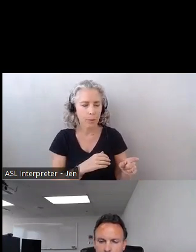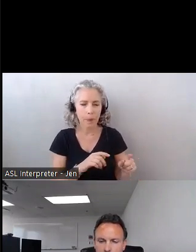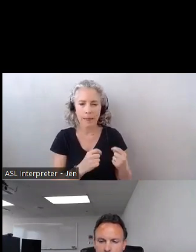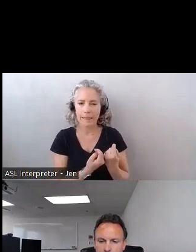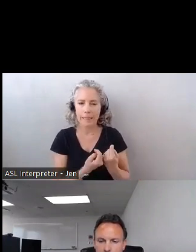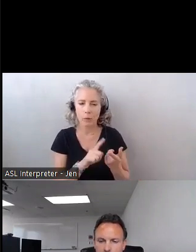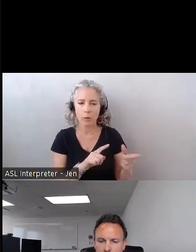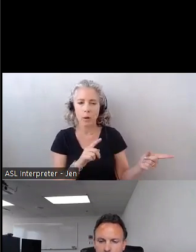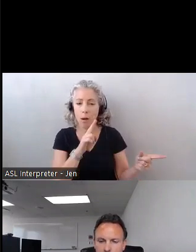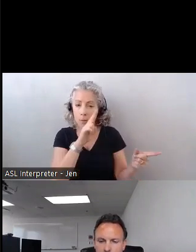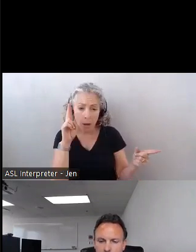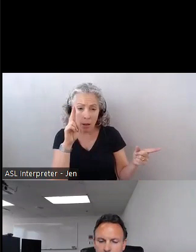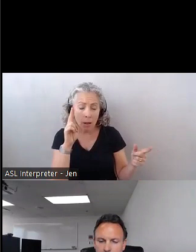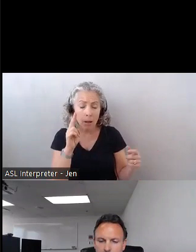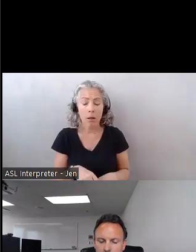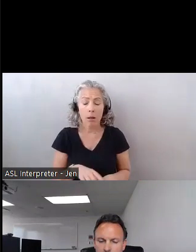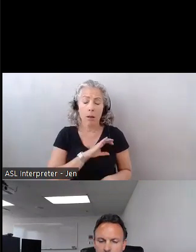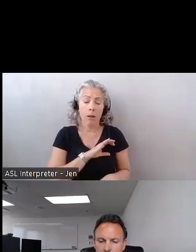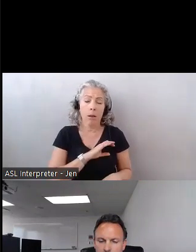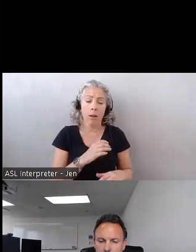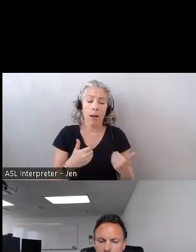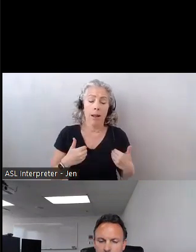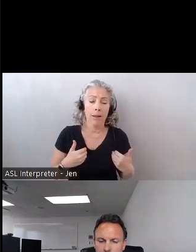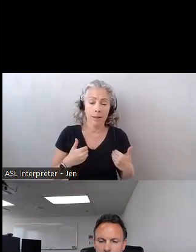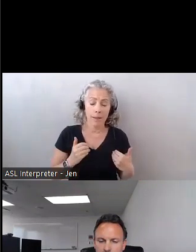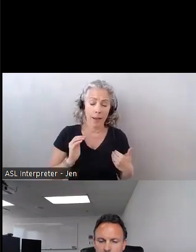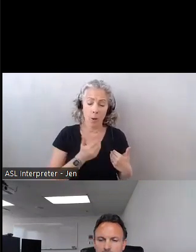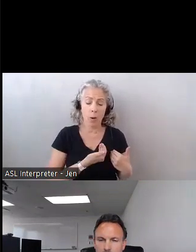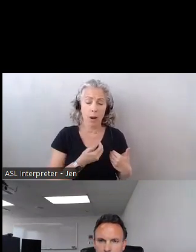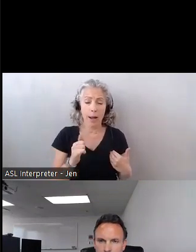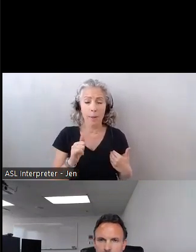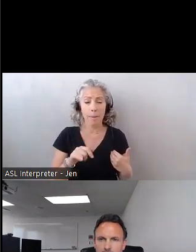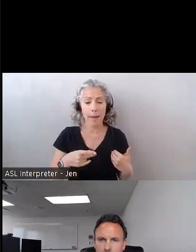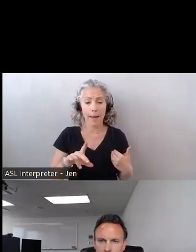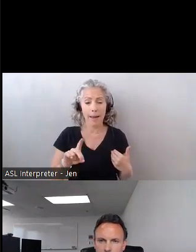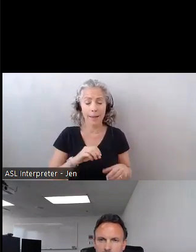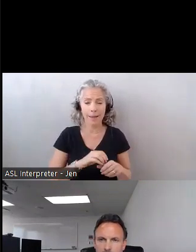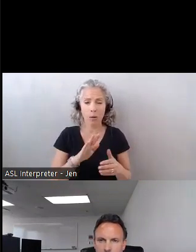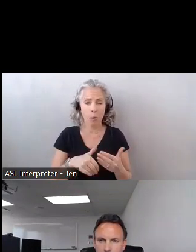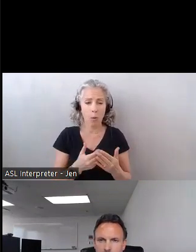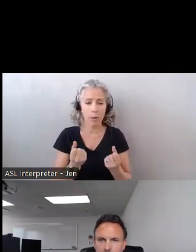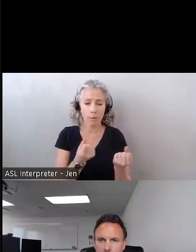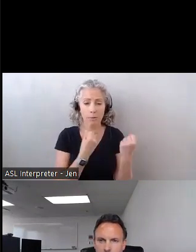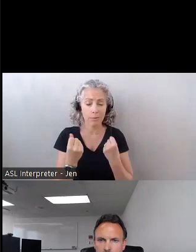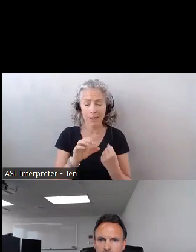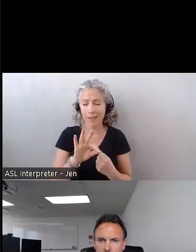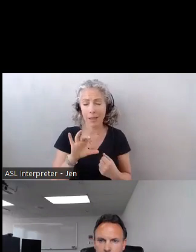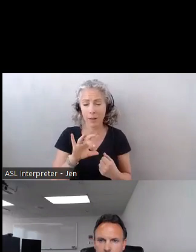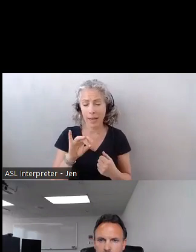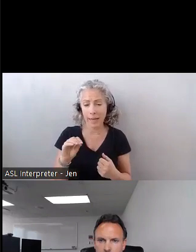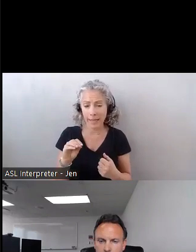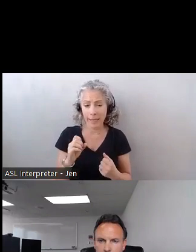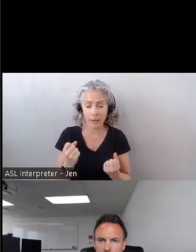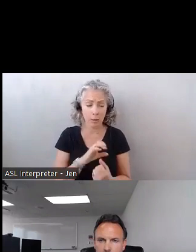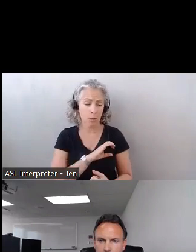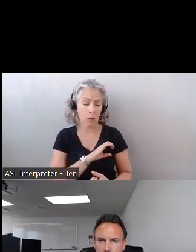to the hospital. Law enforcement also has our iPads in all their vehicles, around 980 of them. Police